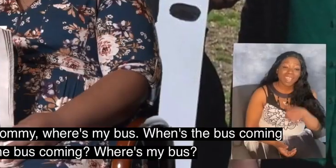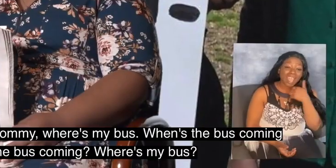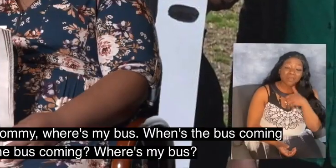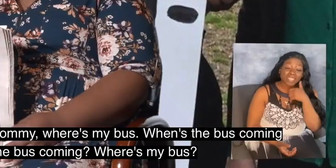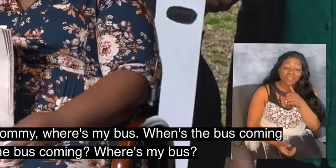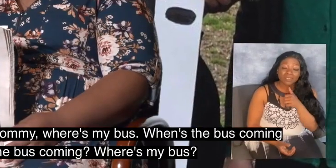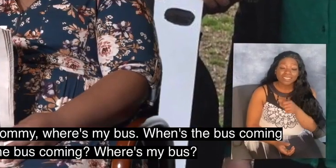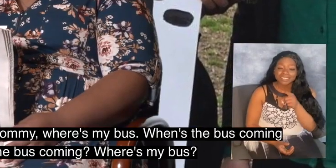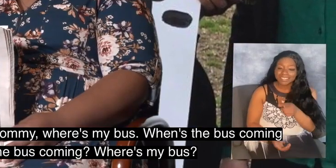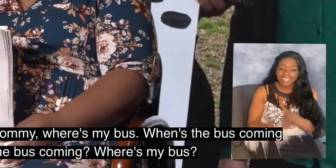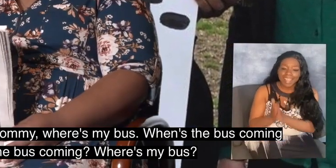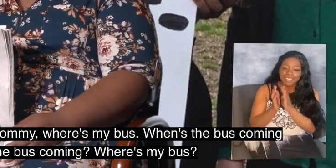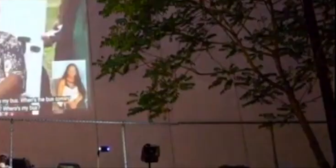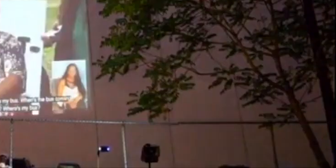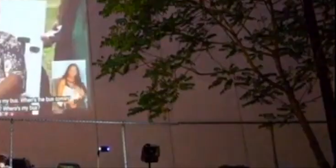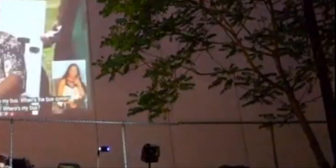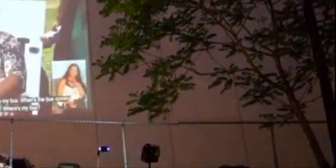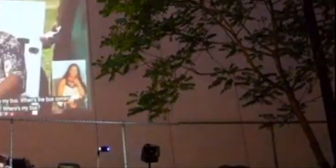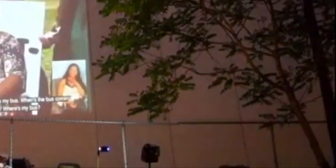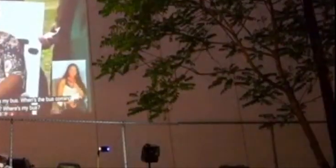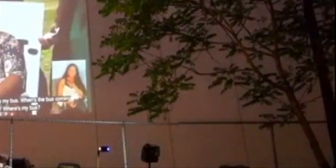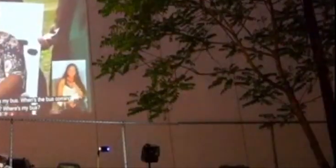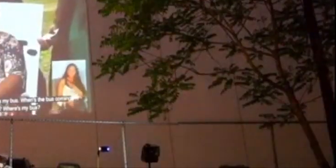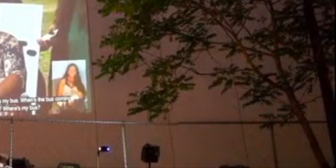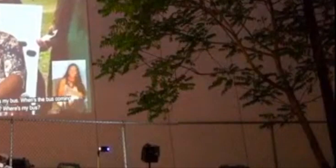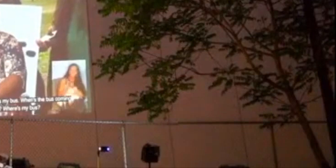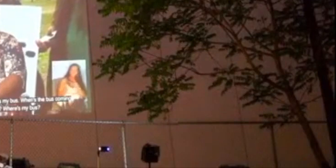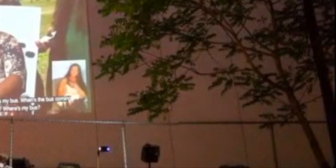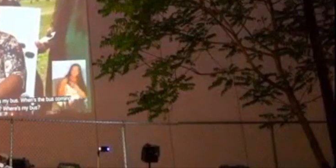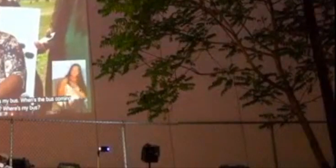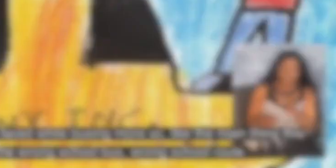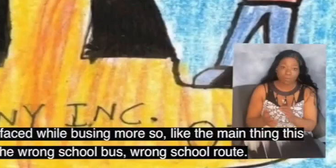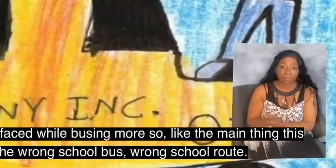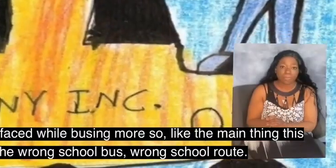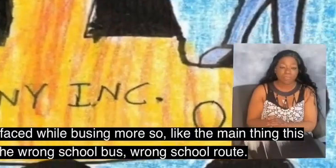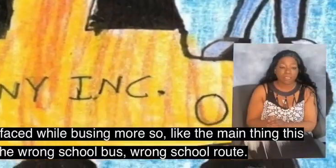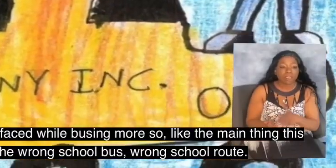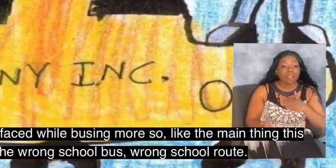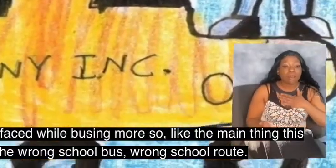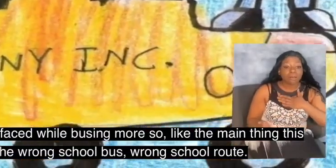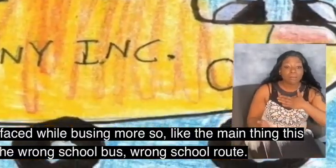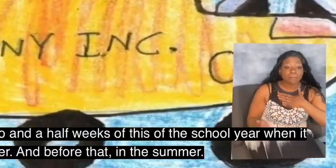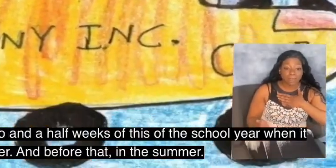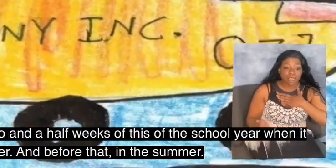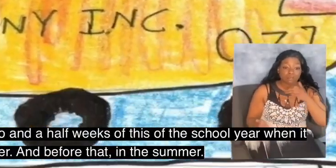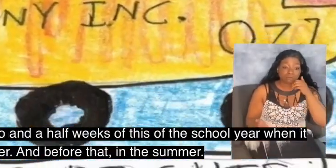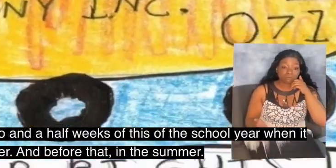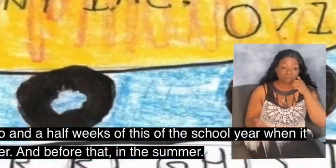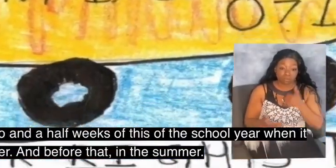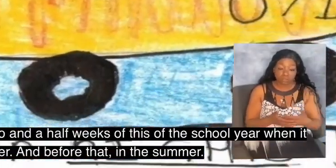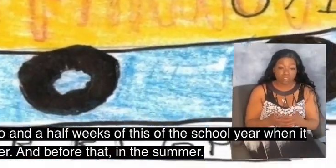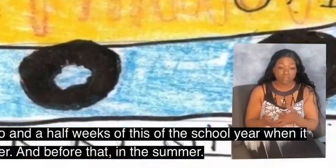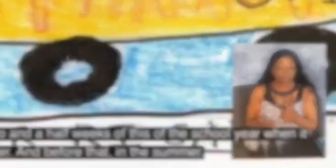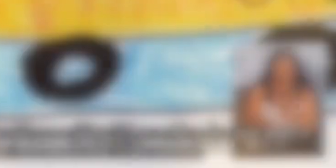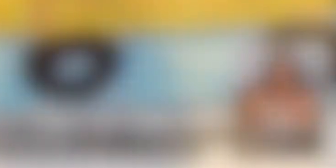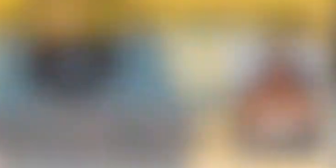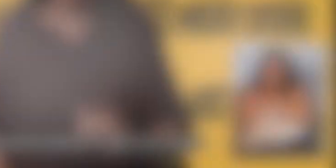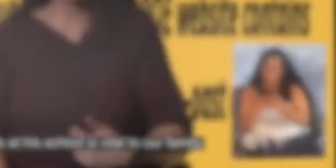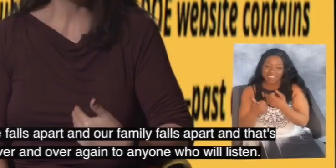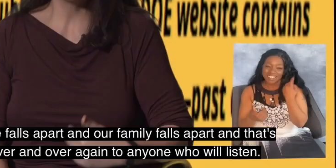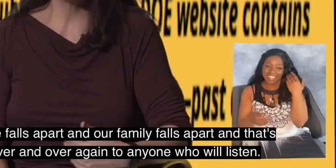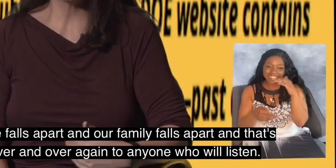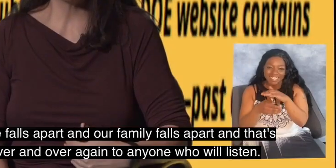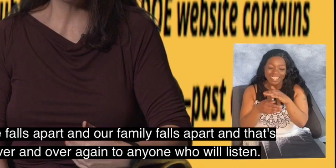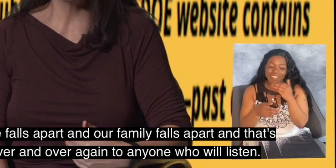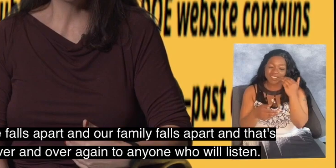Every day she would ask me, Mommy, where's my bus? When's the bus coming? We're being put in the wrong school bus, wrong school route, and wrong school.